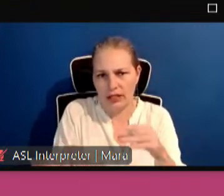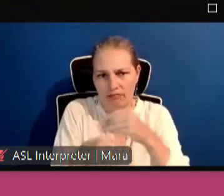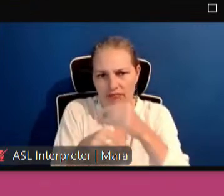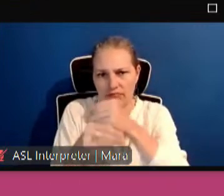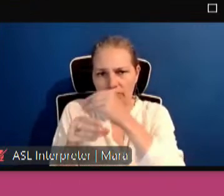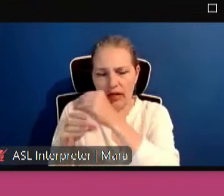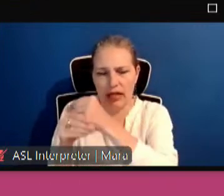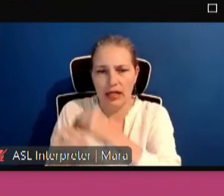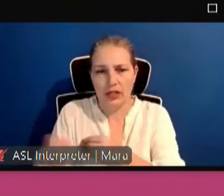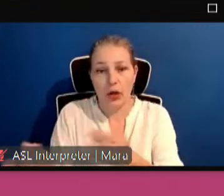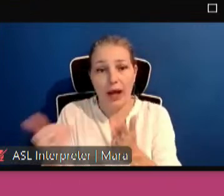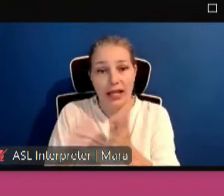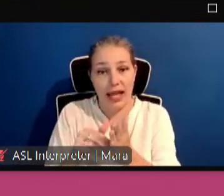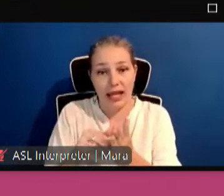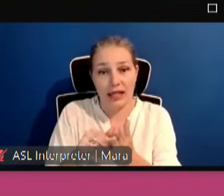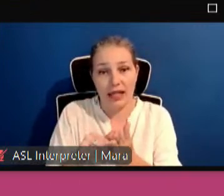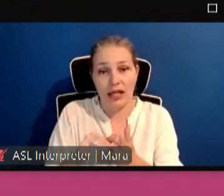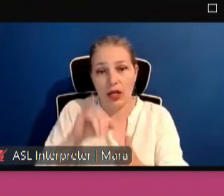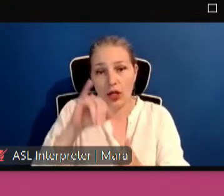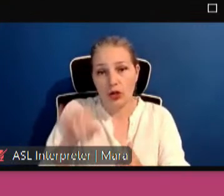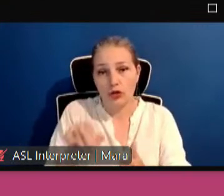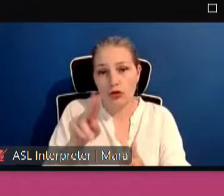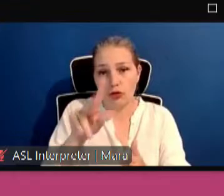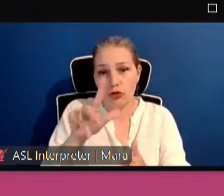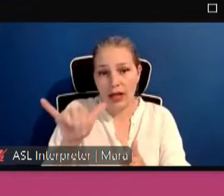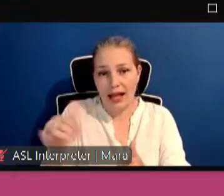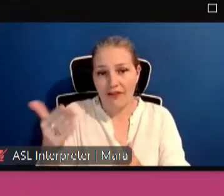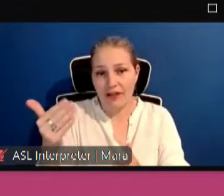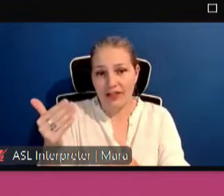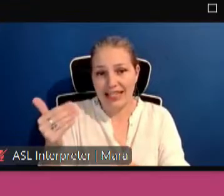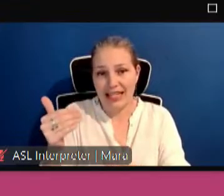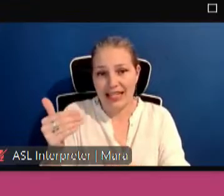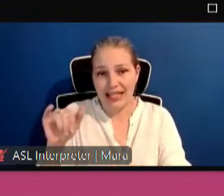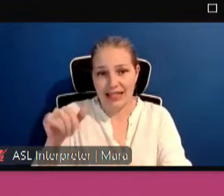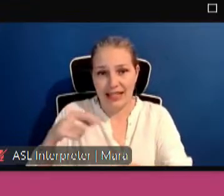the deadline is 15 July for those properties to come to us.